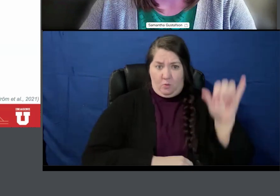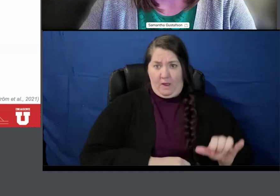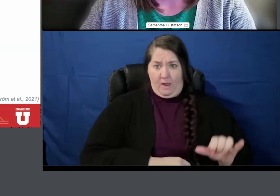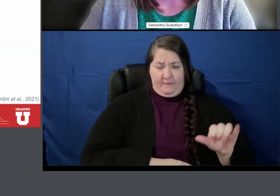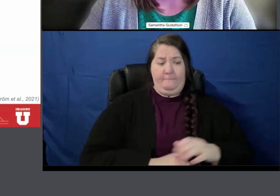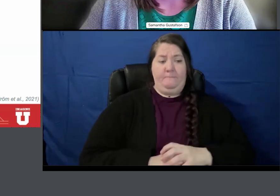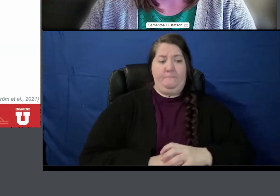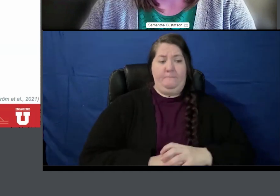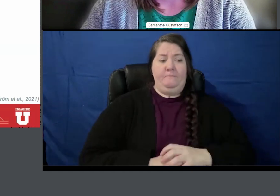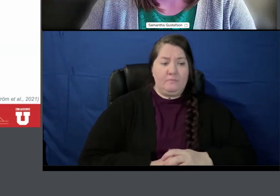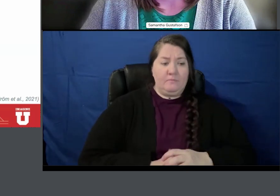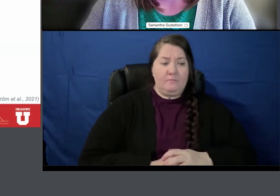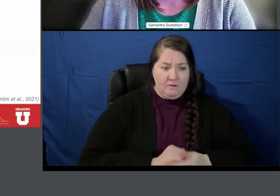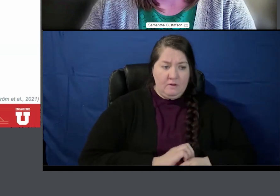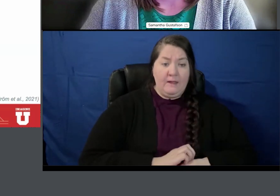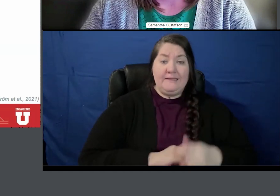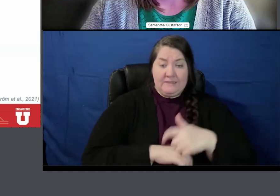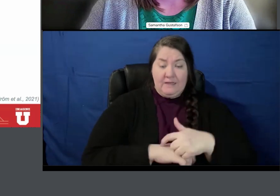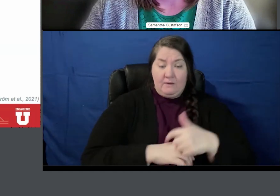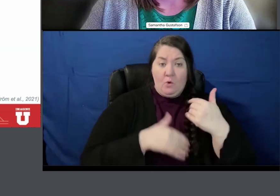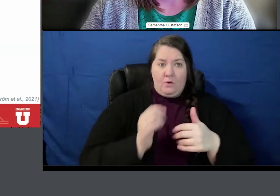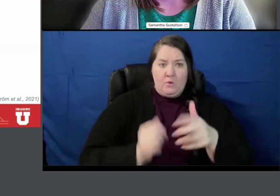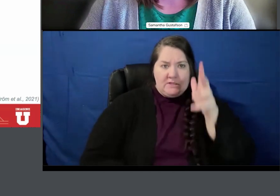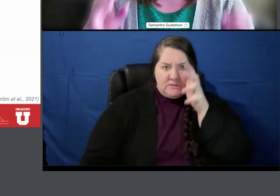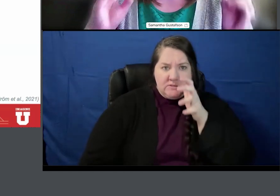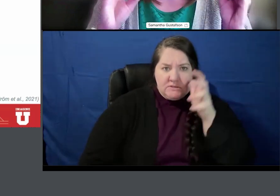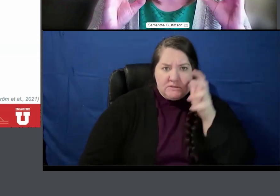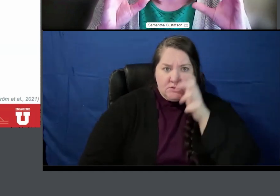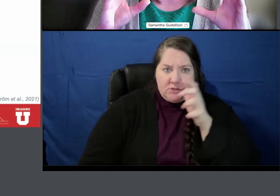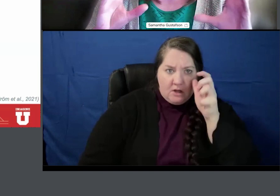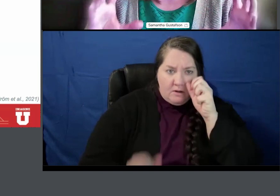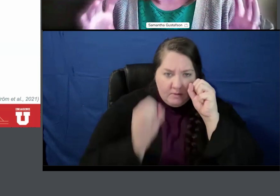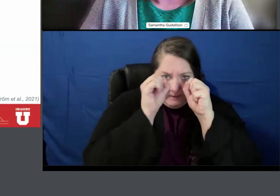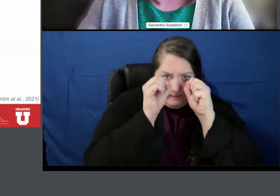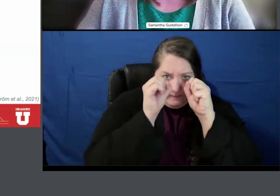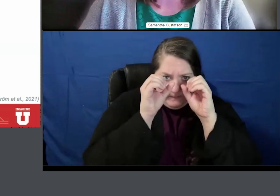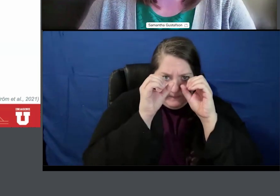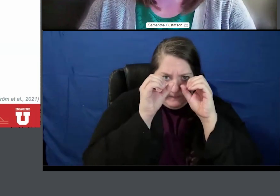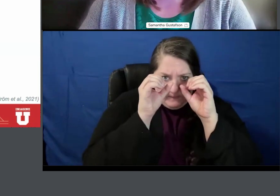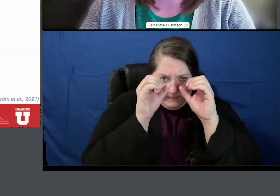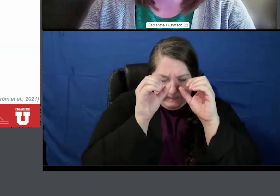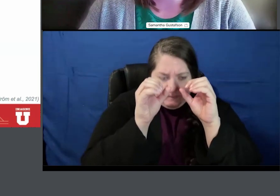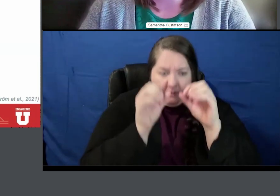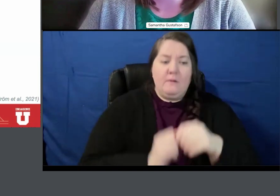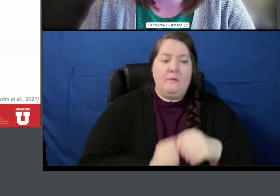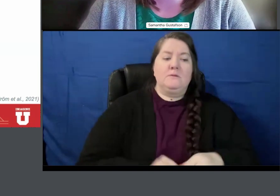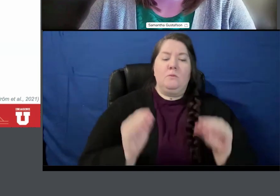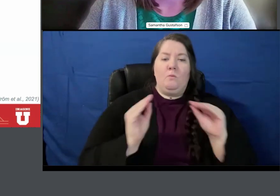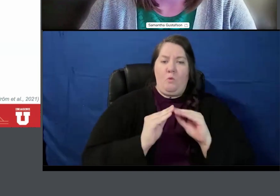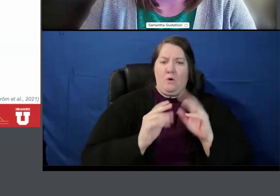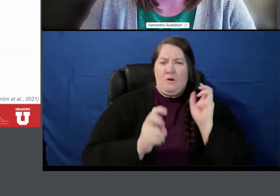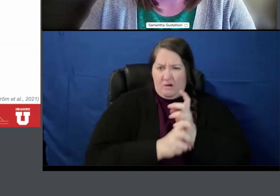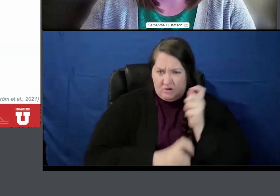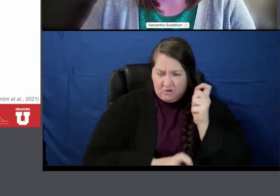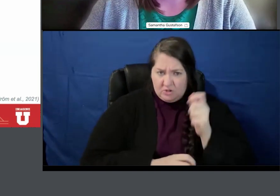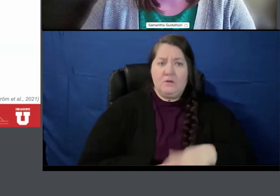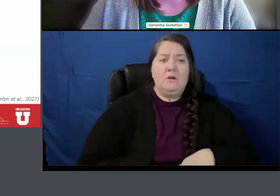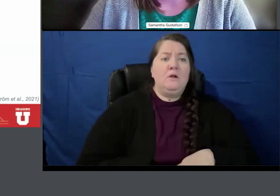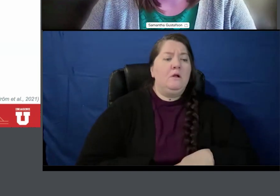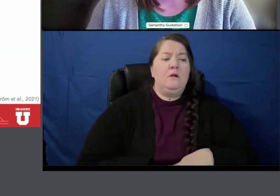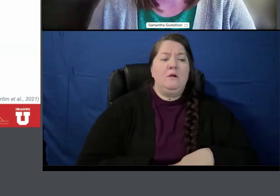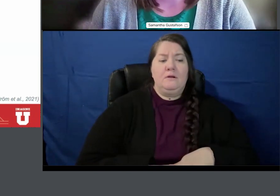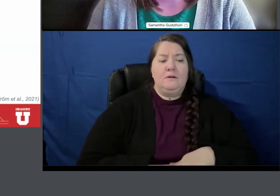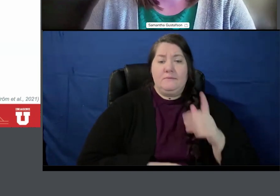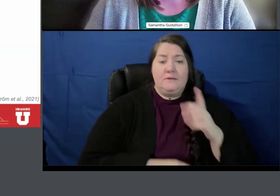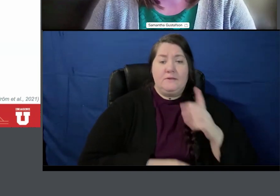So as time goes on, when we're listening in noise, our pupil size gets bigger and bigger because it's much more difficult. But that doesn't happen in